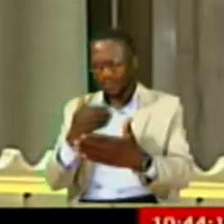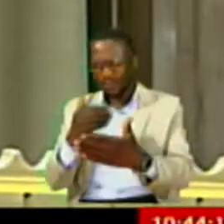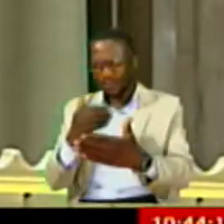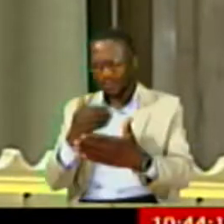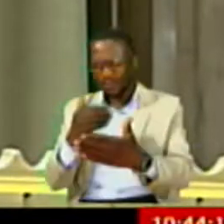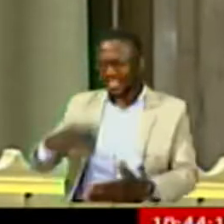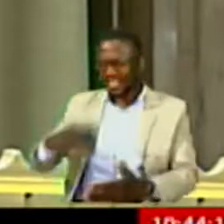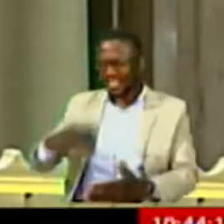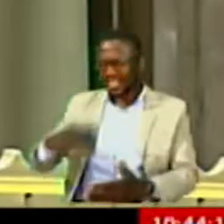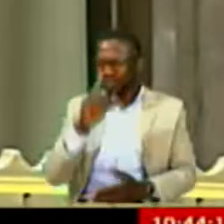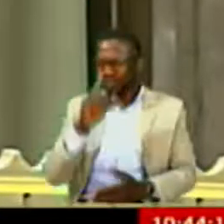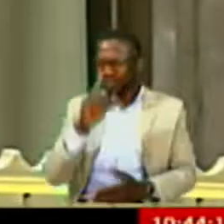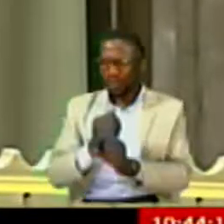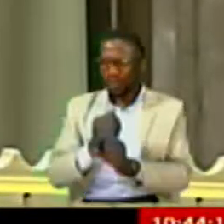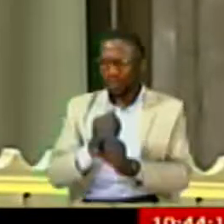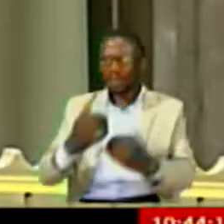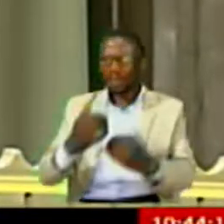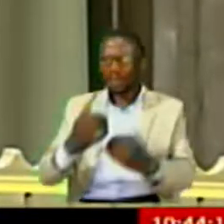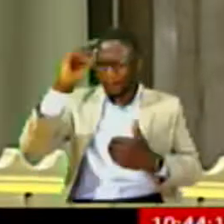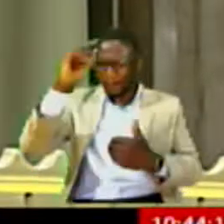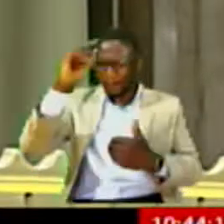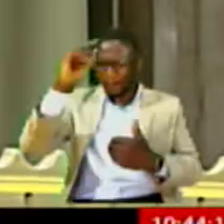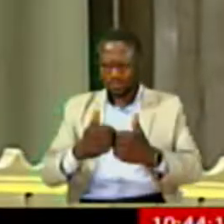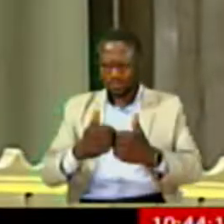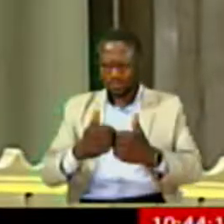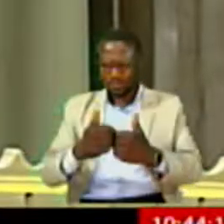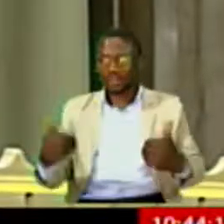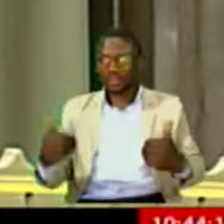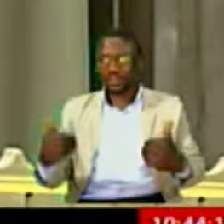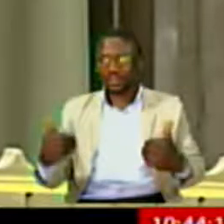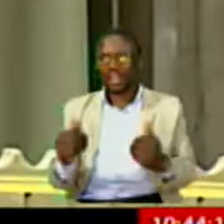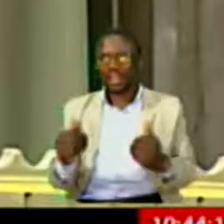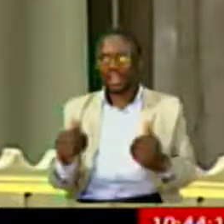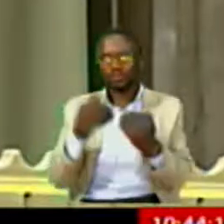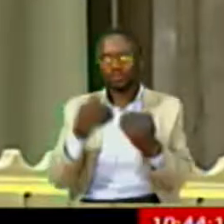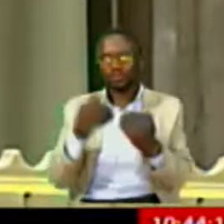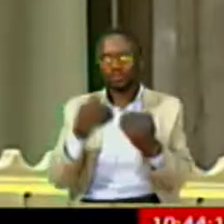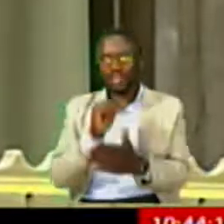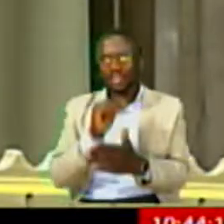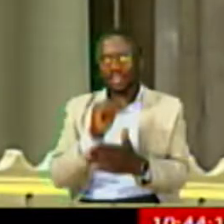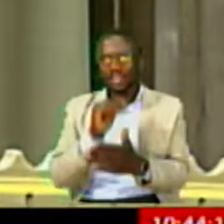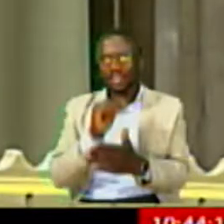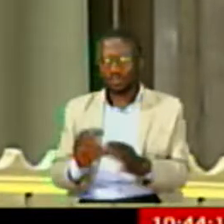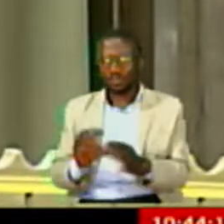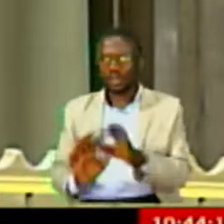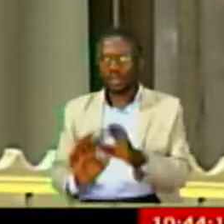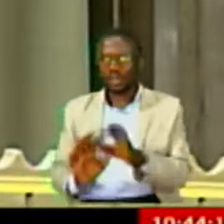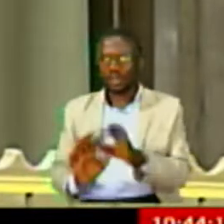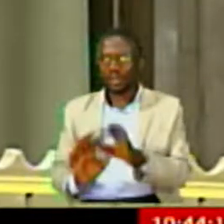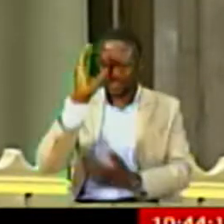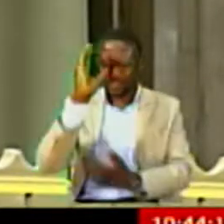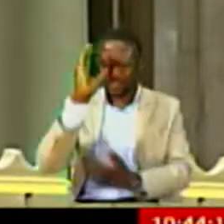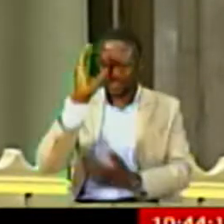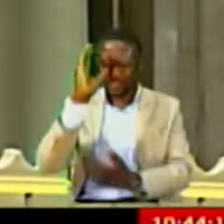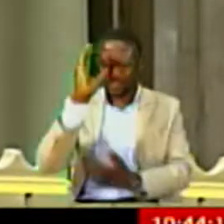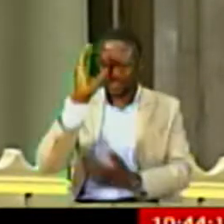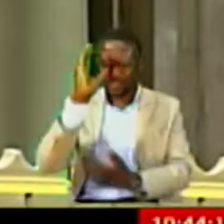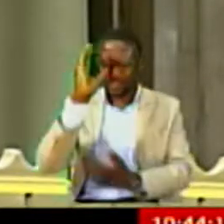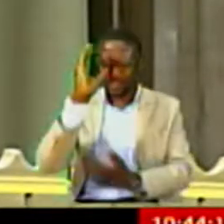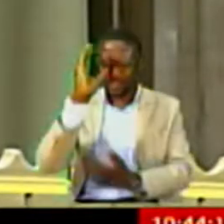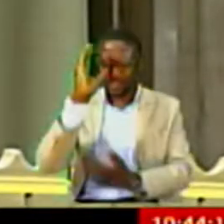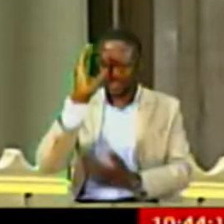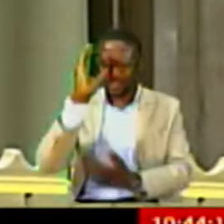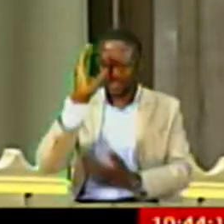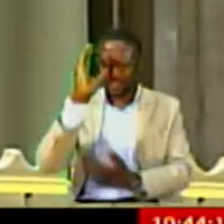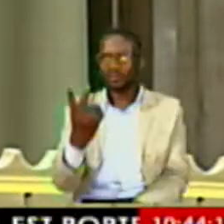séparer. Those who believe they should separate themselves. De tout ce qui n'est pas parole de Dieu. Of whatever is not the word Amen. Of God. Amen. Écoutez verset 2. Listen to verse